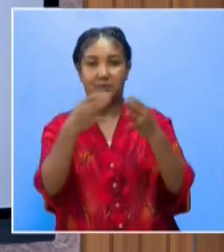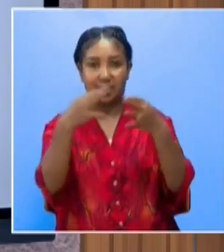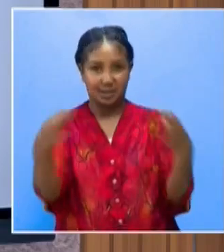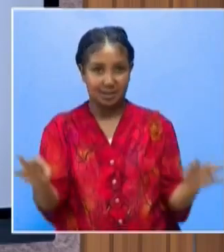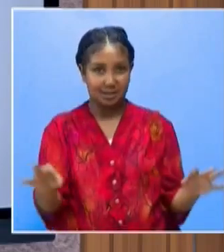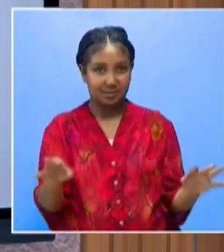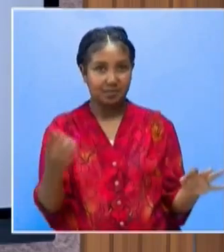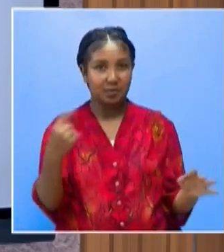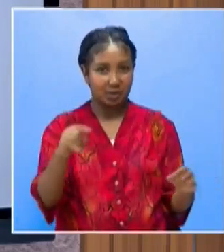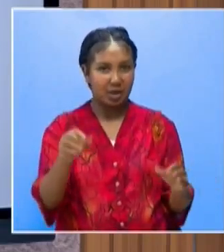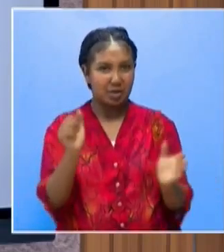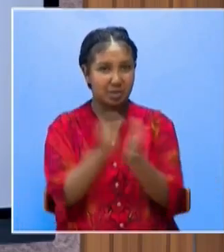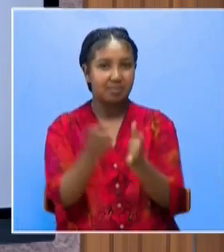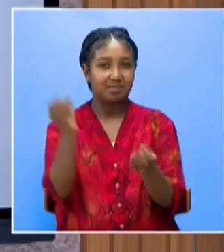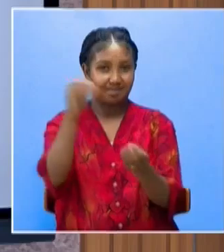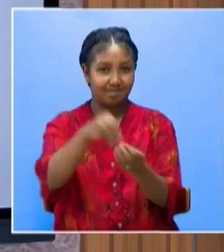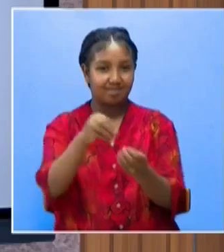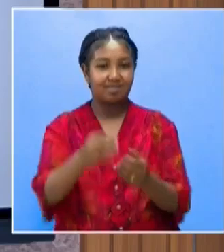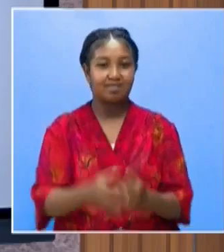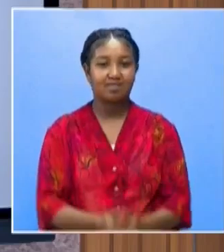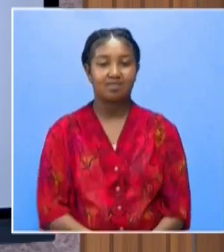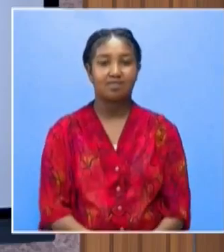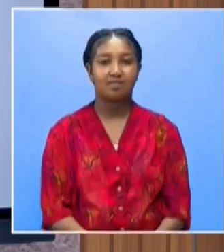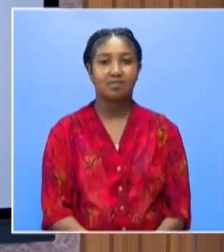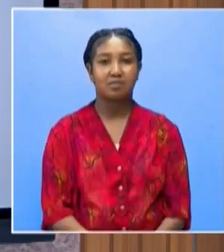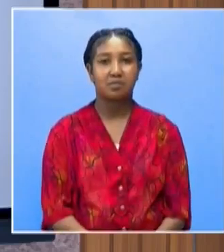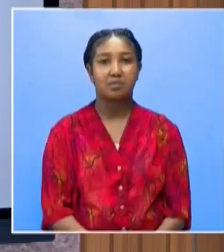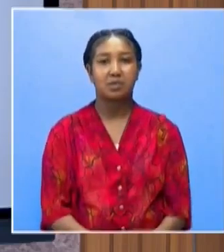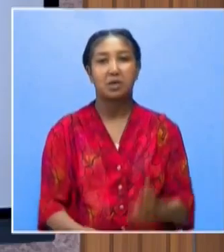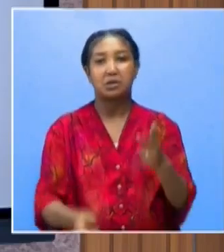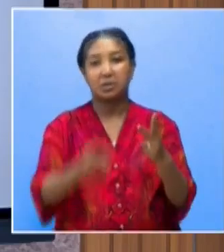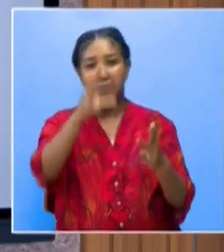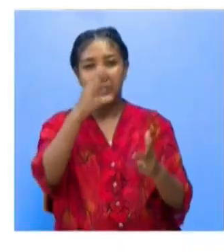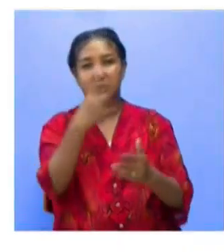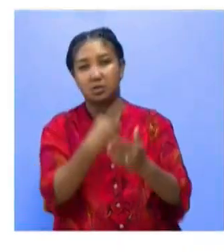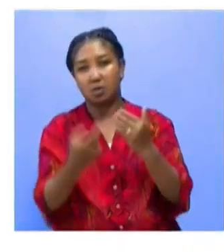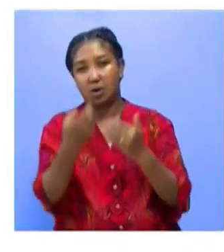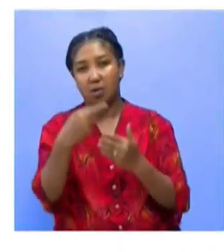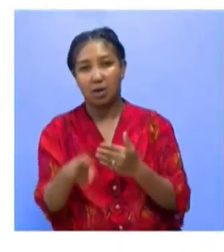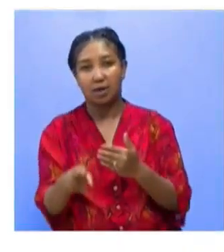Maybe we can give another example using third person singular, or maybe